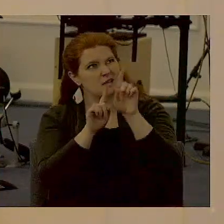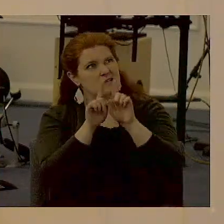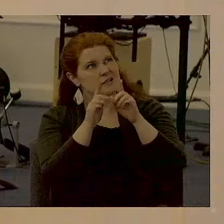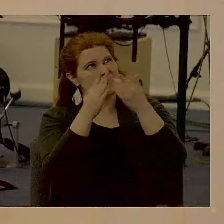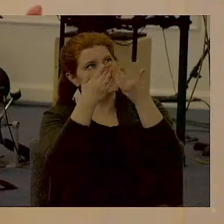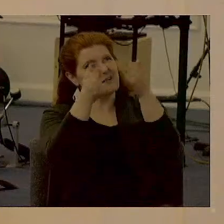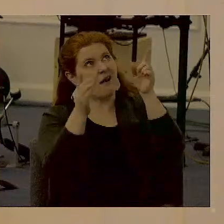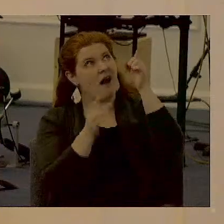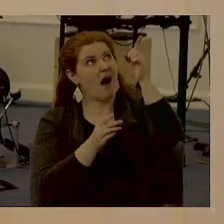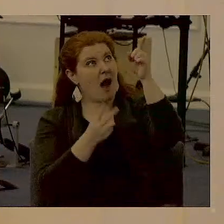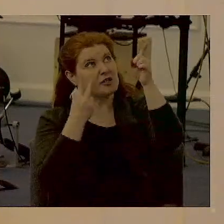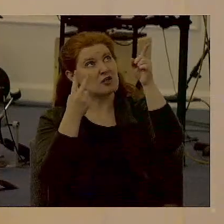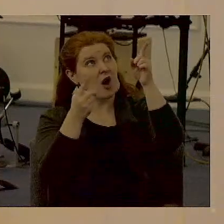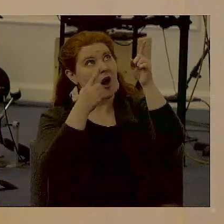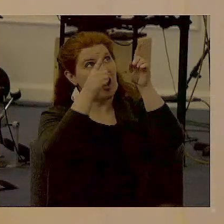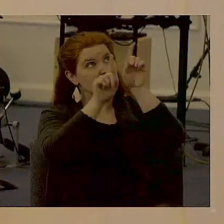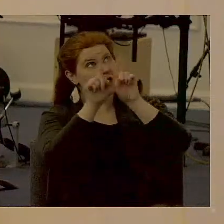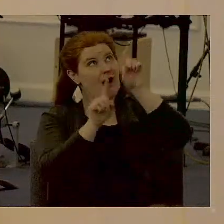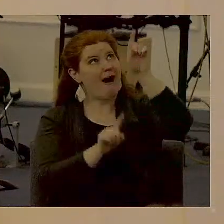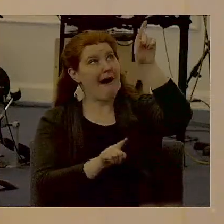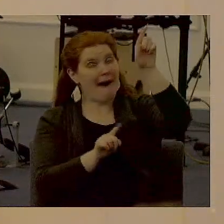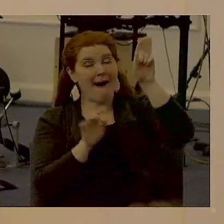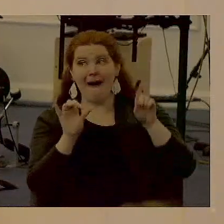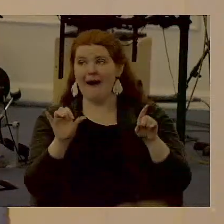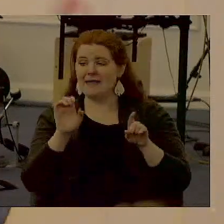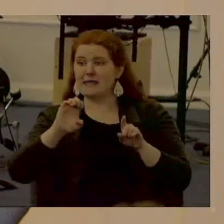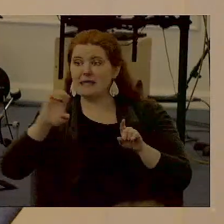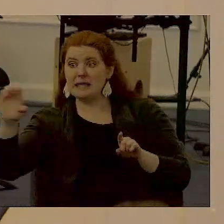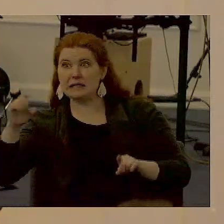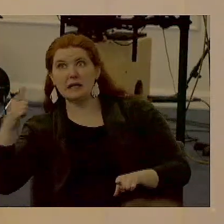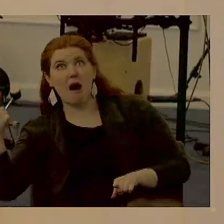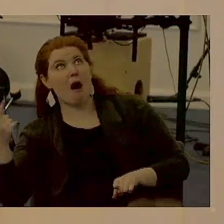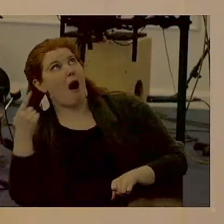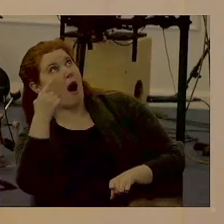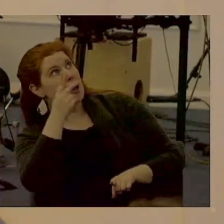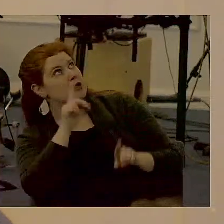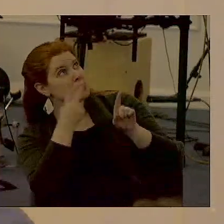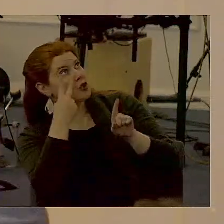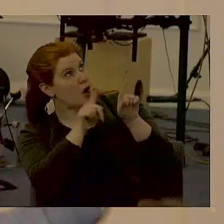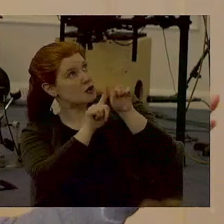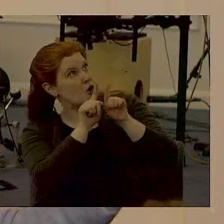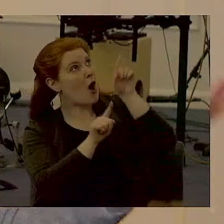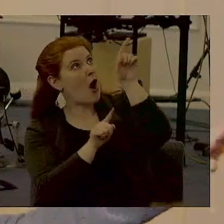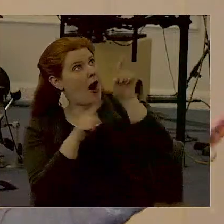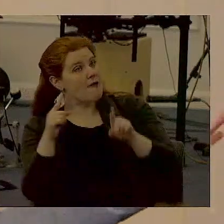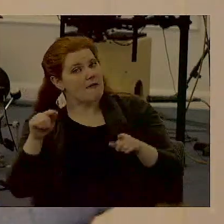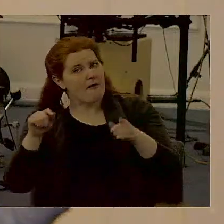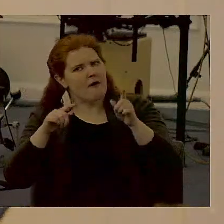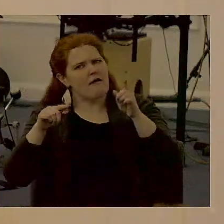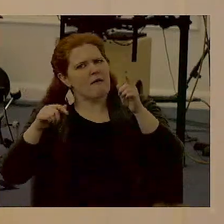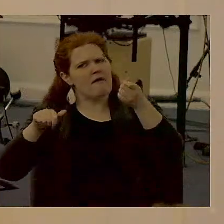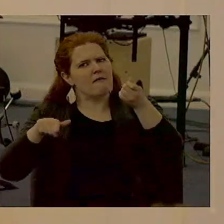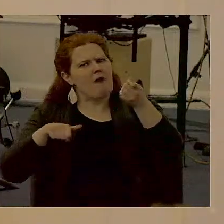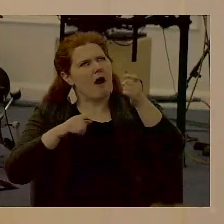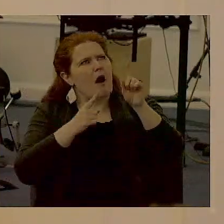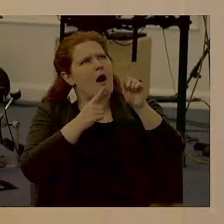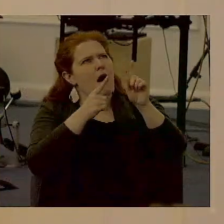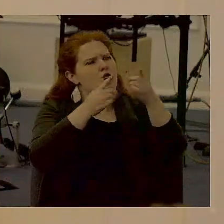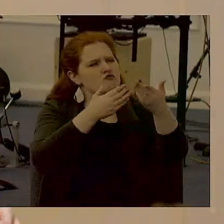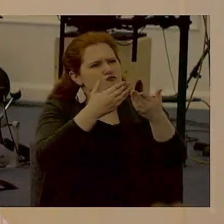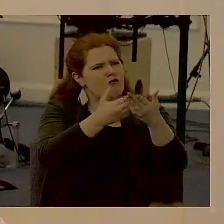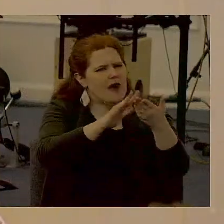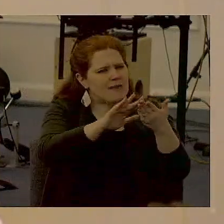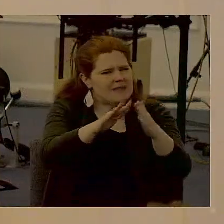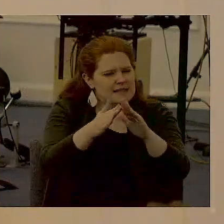sky. They saw a star rise. They were in the east and they saw a star rise and they followed that star to a city.